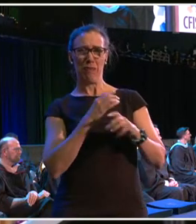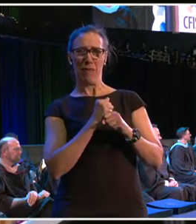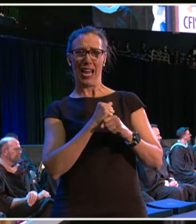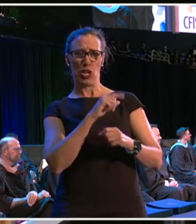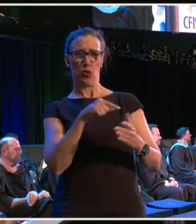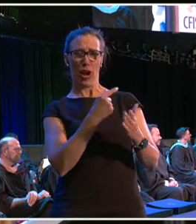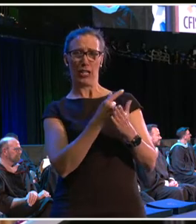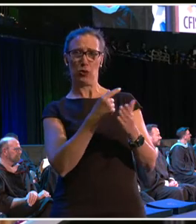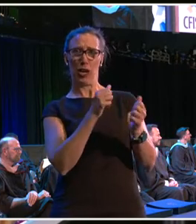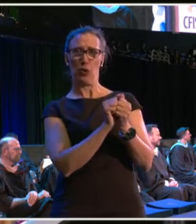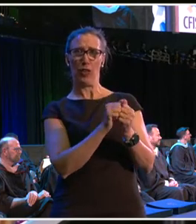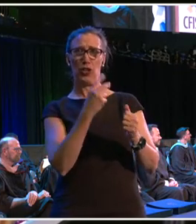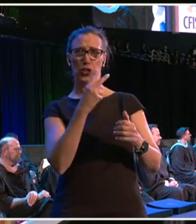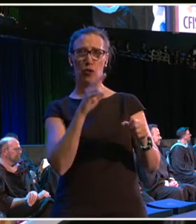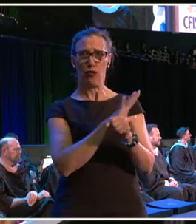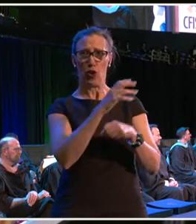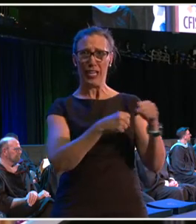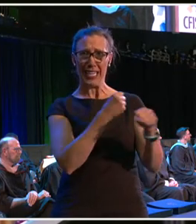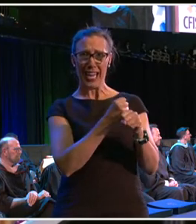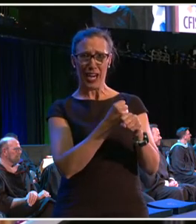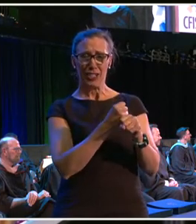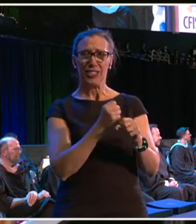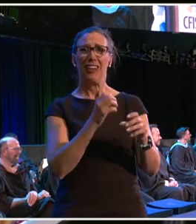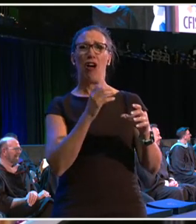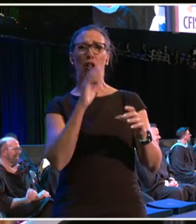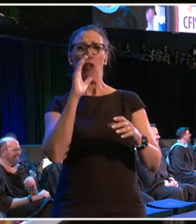only 2 full years of high school look easy, y'all.